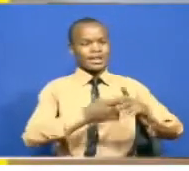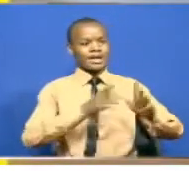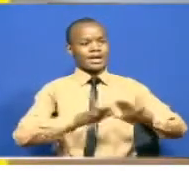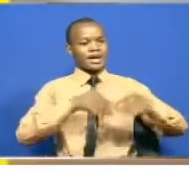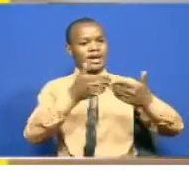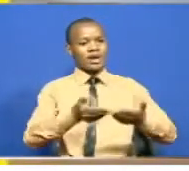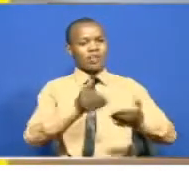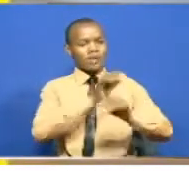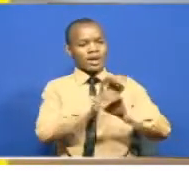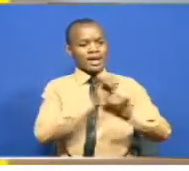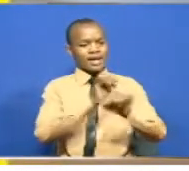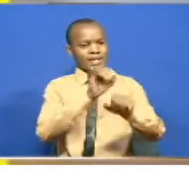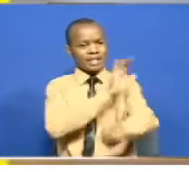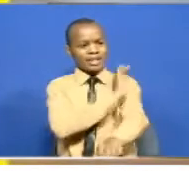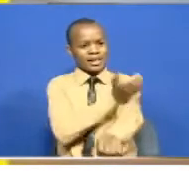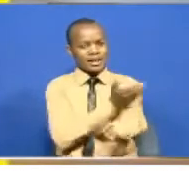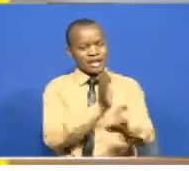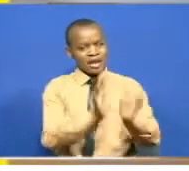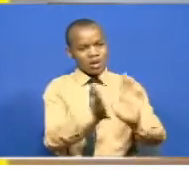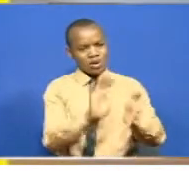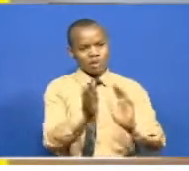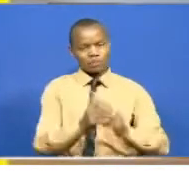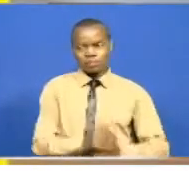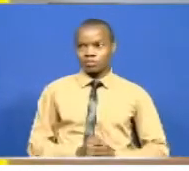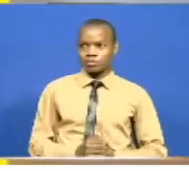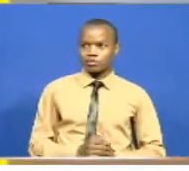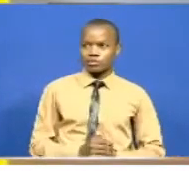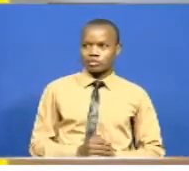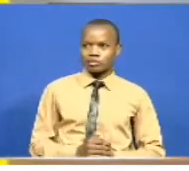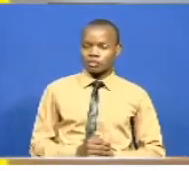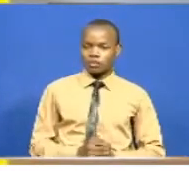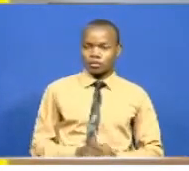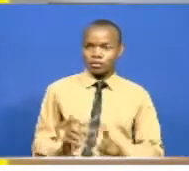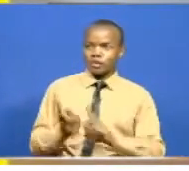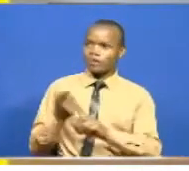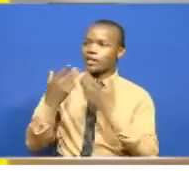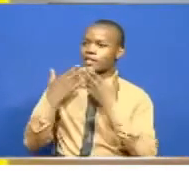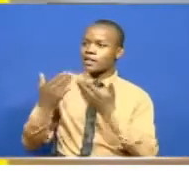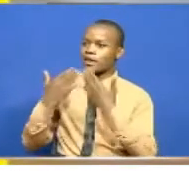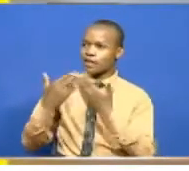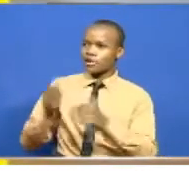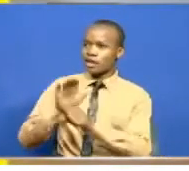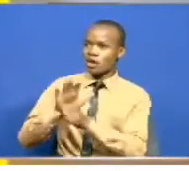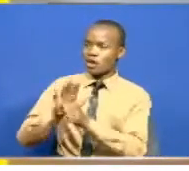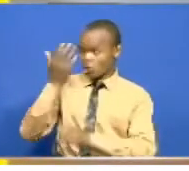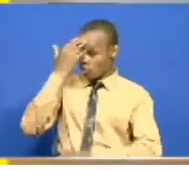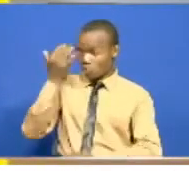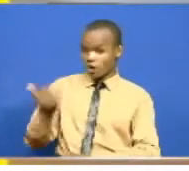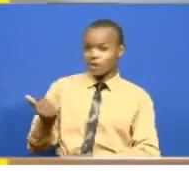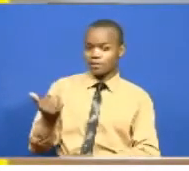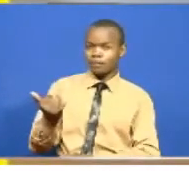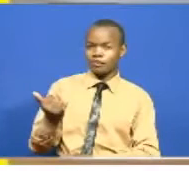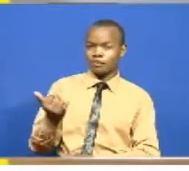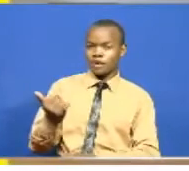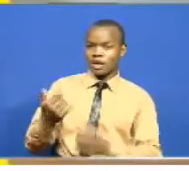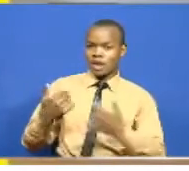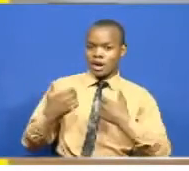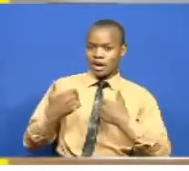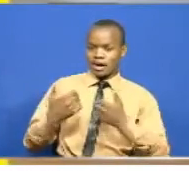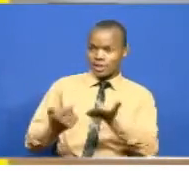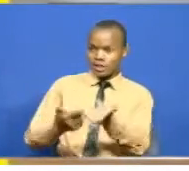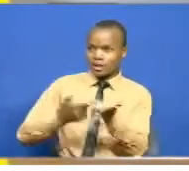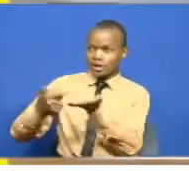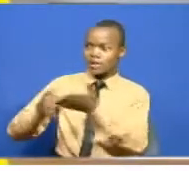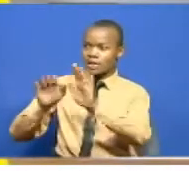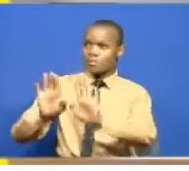energy is in Kenya, if you could. Definitely. First of all, thank you very much for taking this most important topic, as